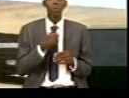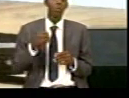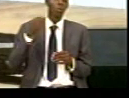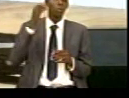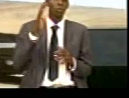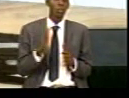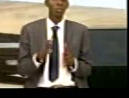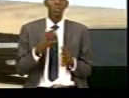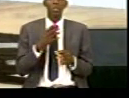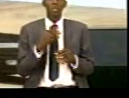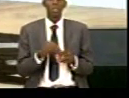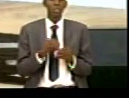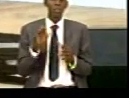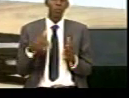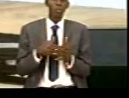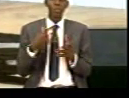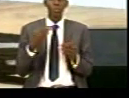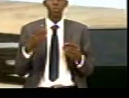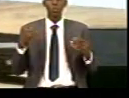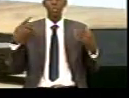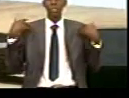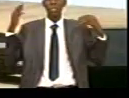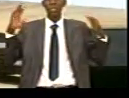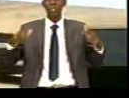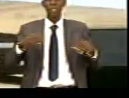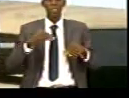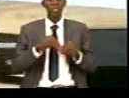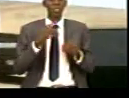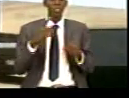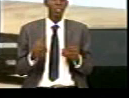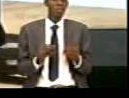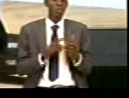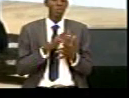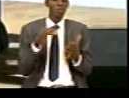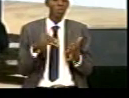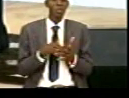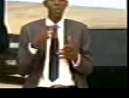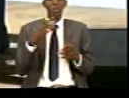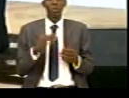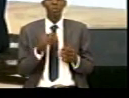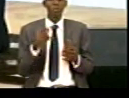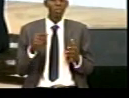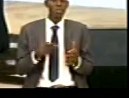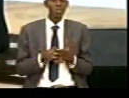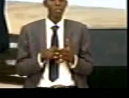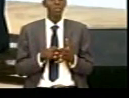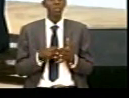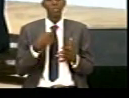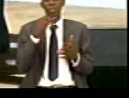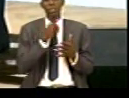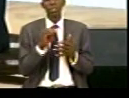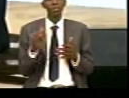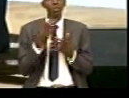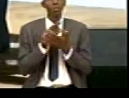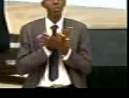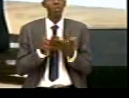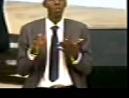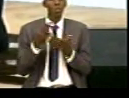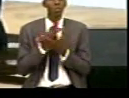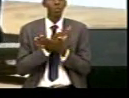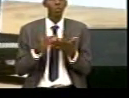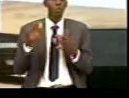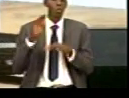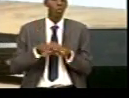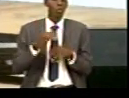the angels, I'm in the midst of those living creatures, and they are crying, holy, holy, holy unto